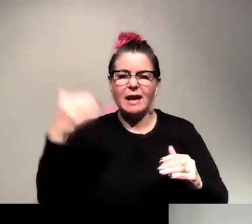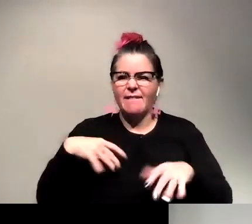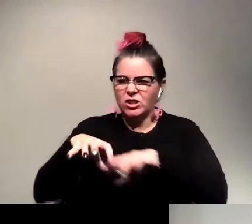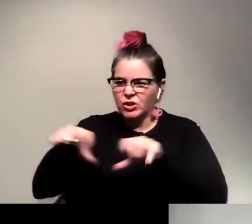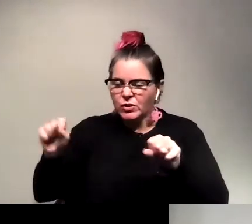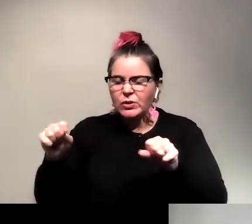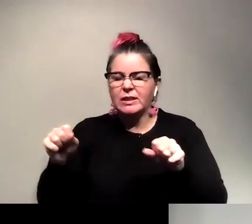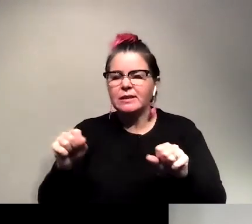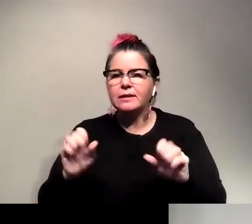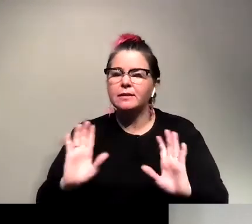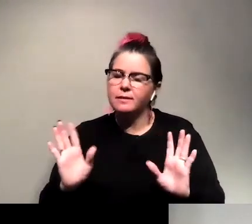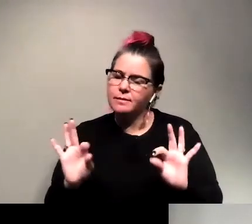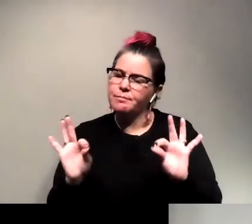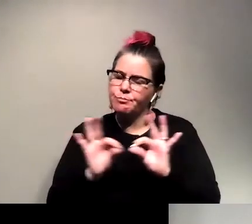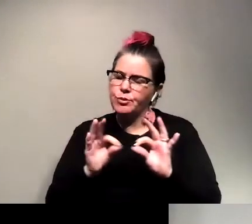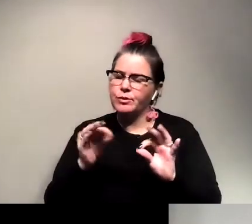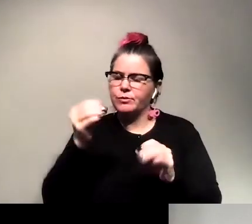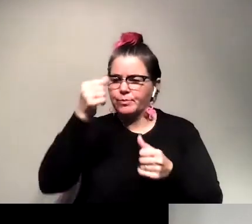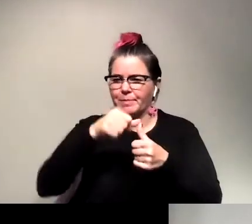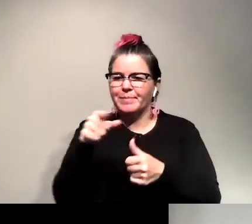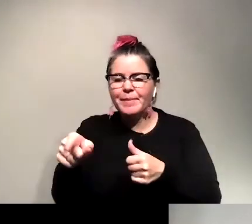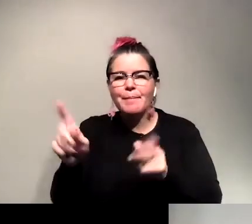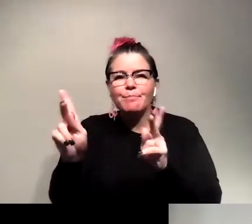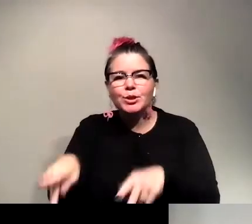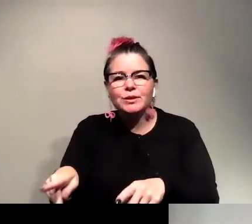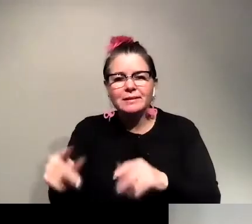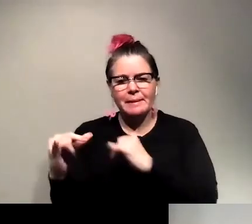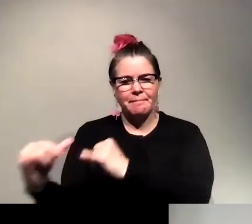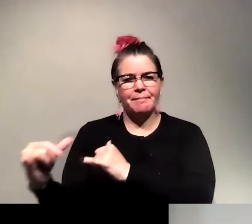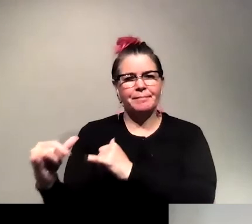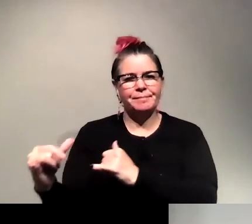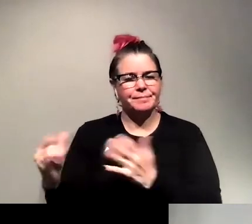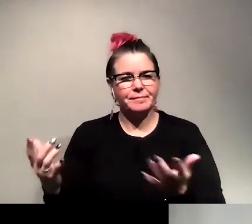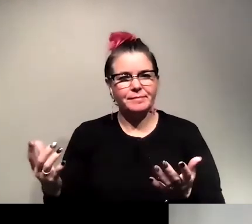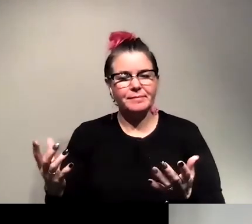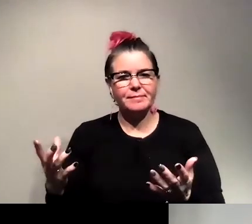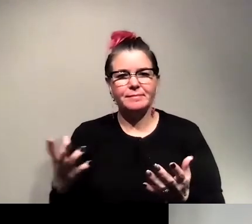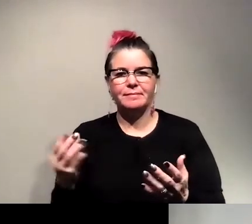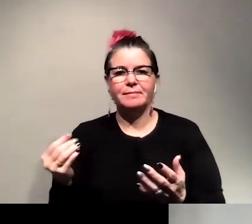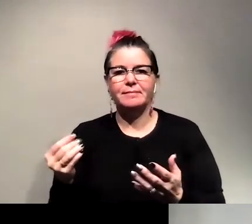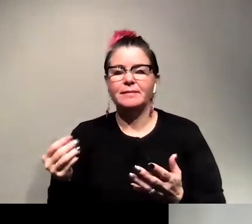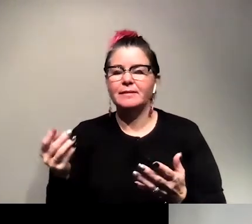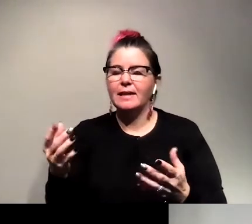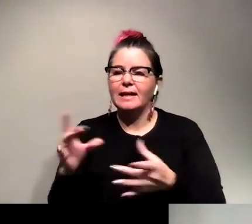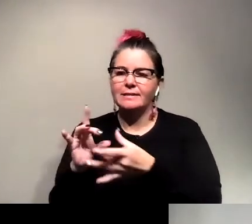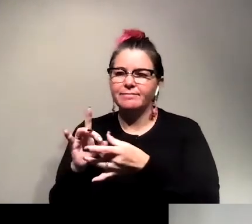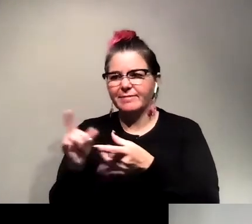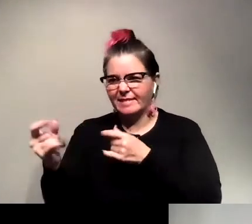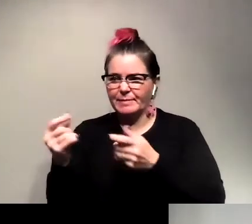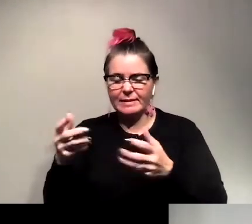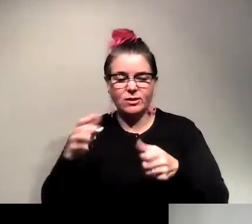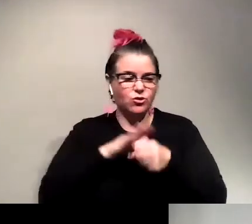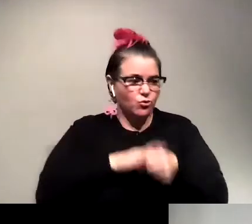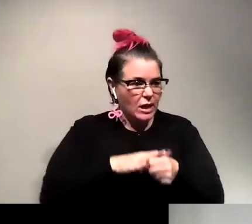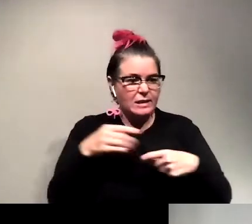But the big thing to remember is that person's a person. And they still deal with senses of anxiety and stress and, you know, not feeling